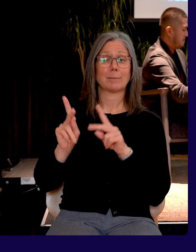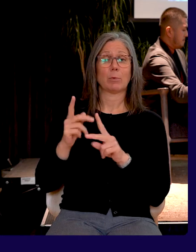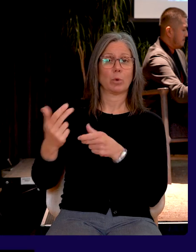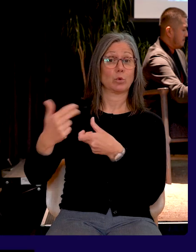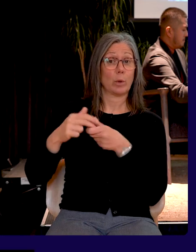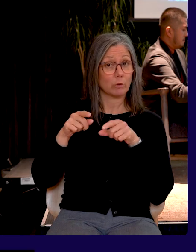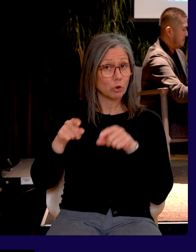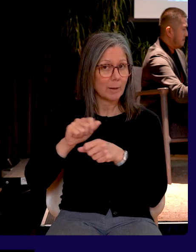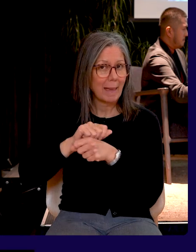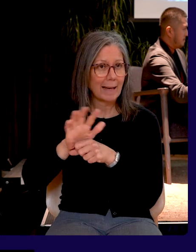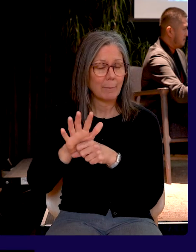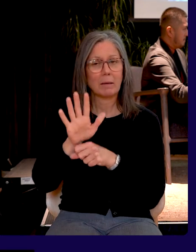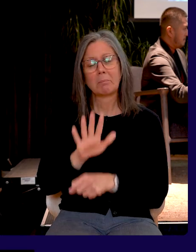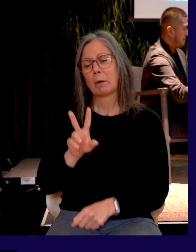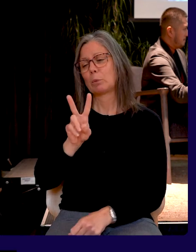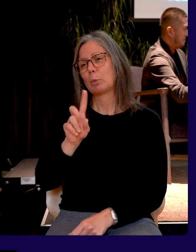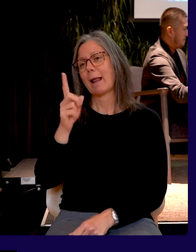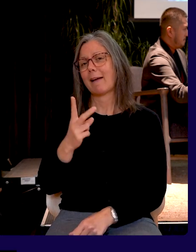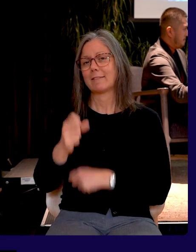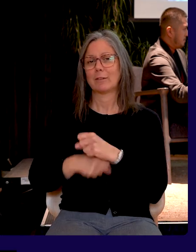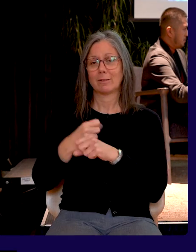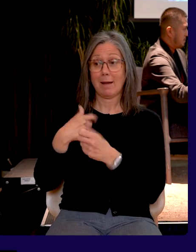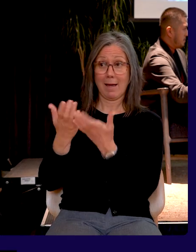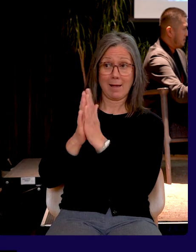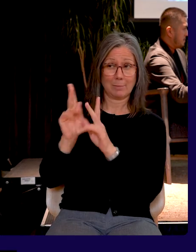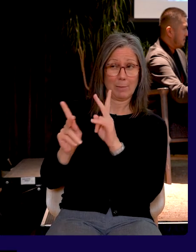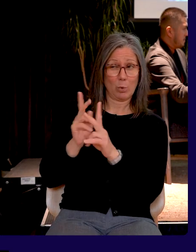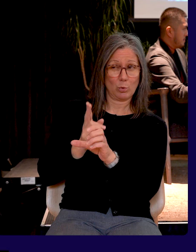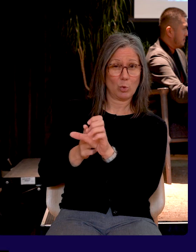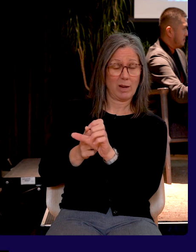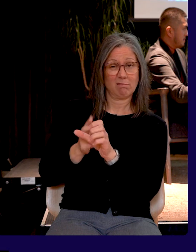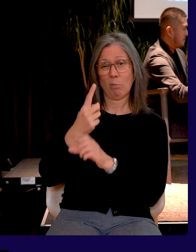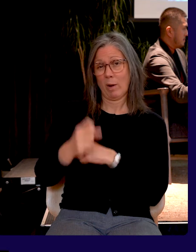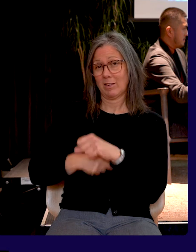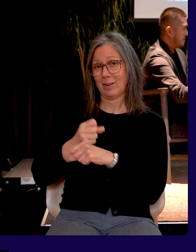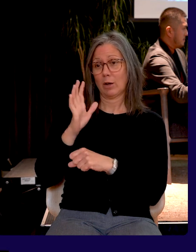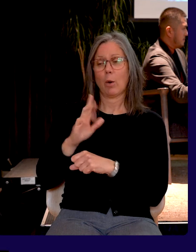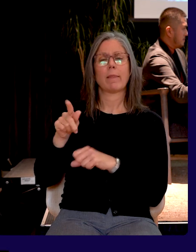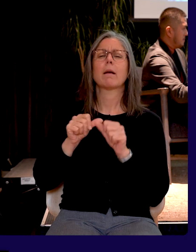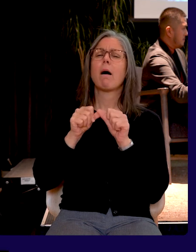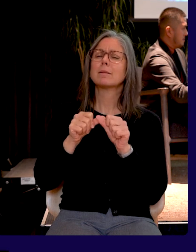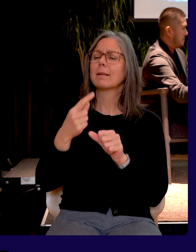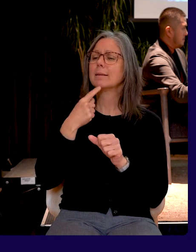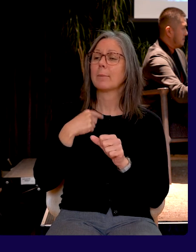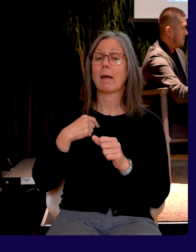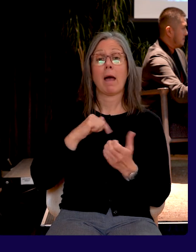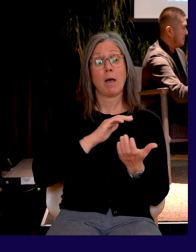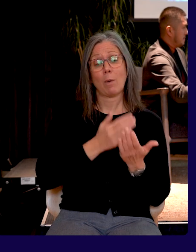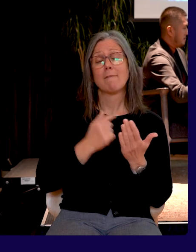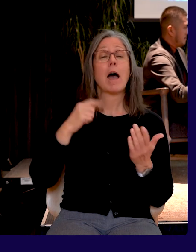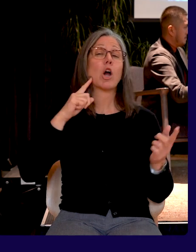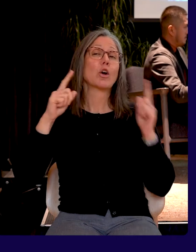during the pandemic, so you think it's been about 2.5 years, so I asked people that joined maybe a year ago, and they constantly tell me, when I got here, I heard